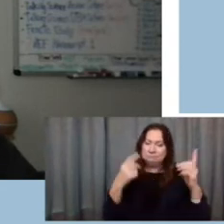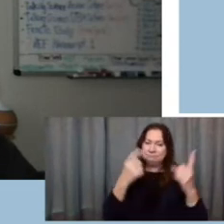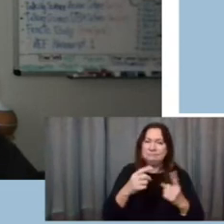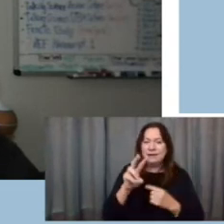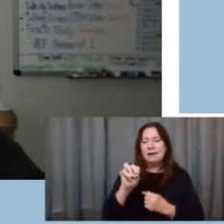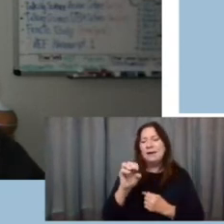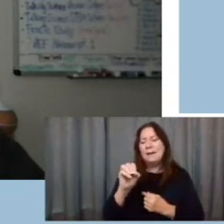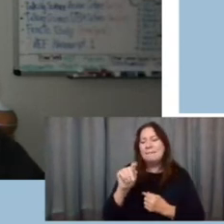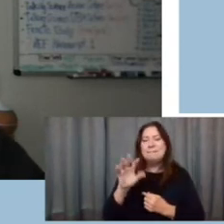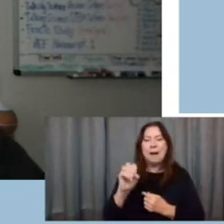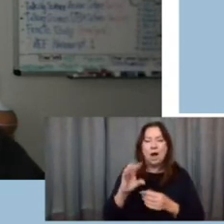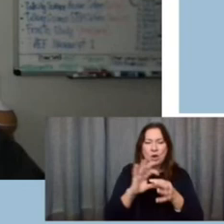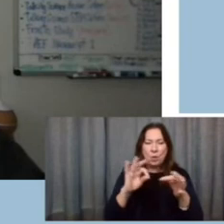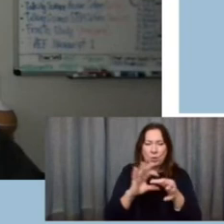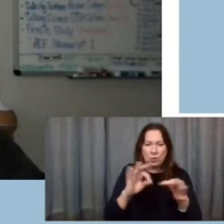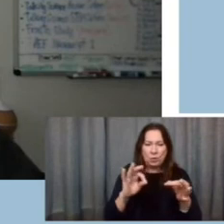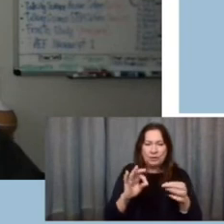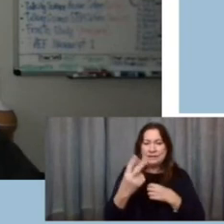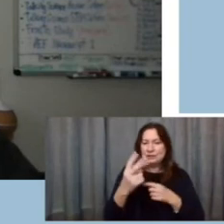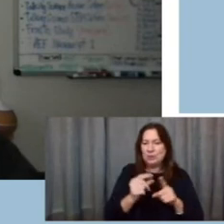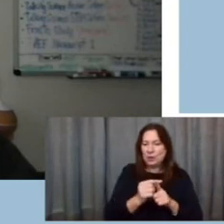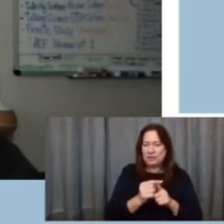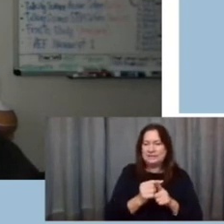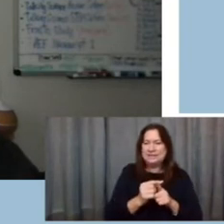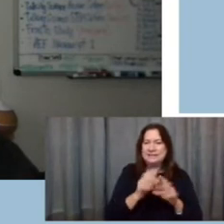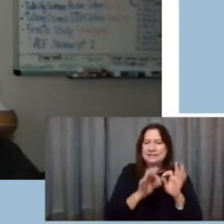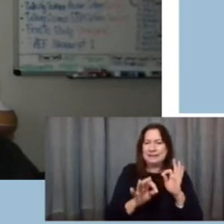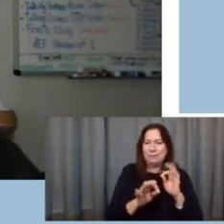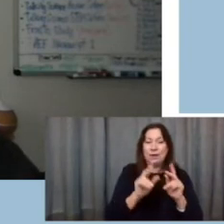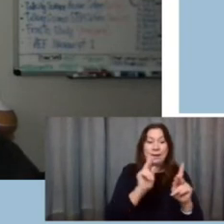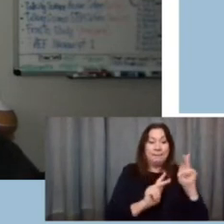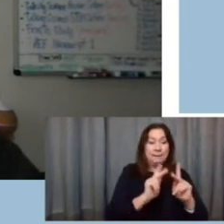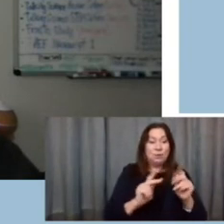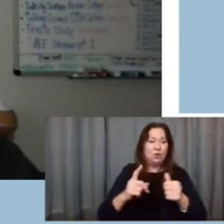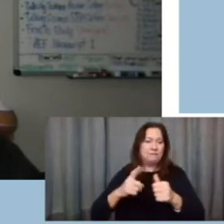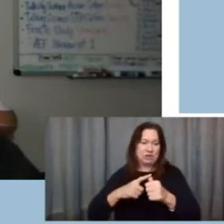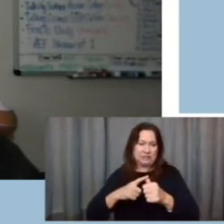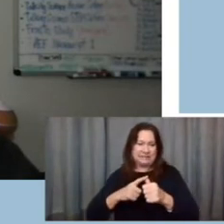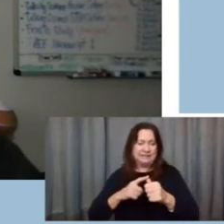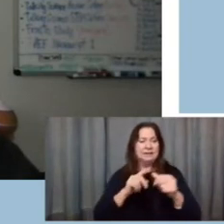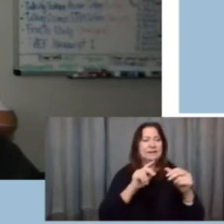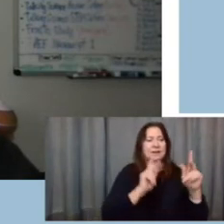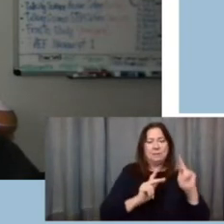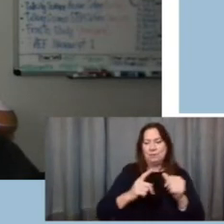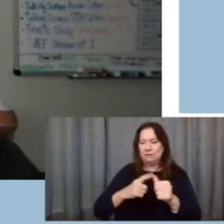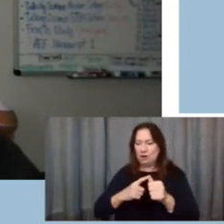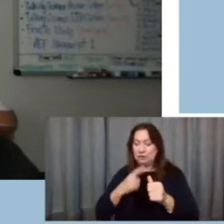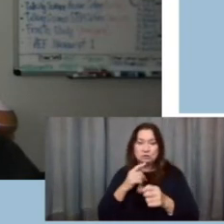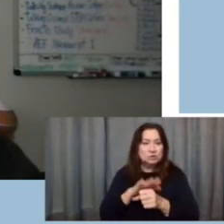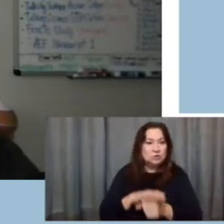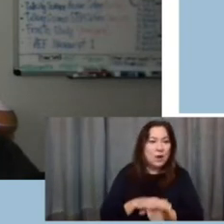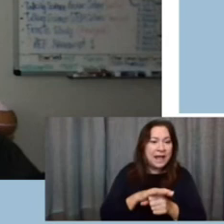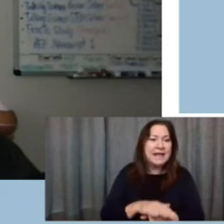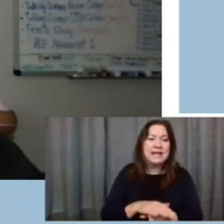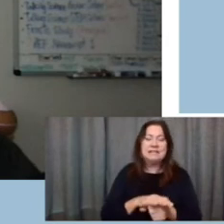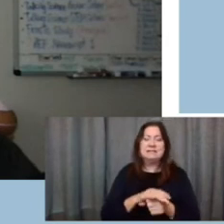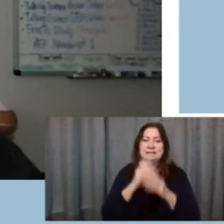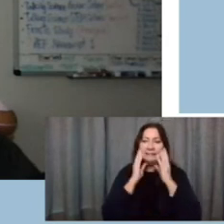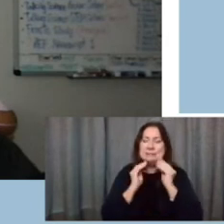other is two words, very simple. It's people first. No matter how stressed you are, no matter what you're going